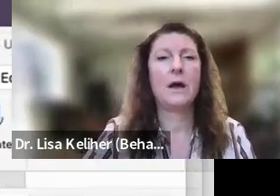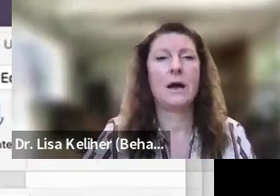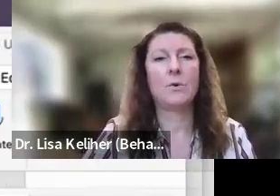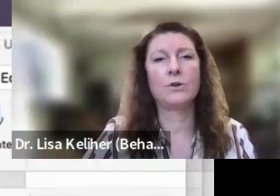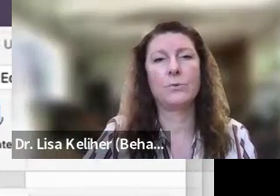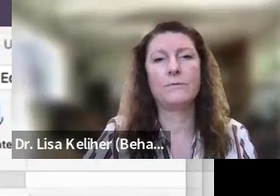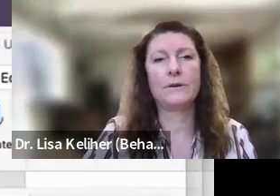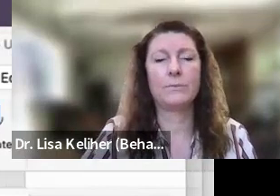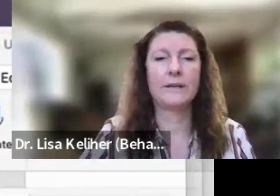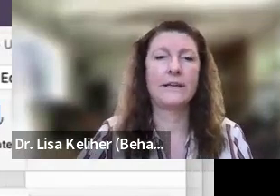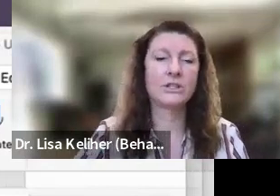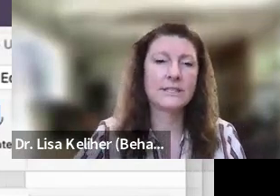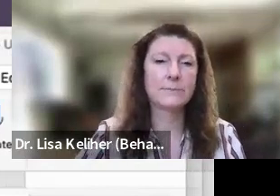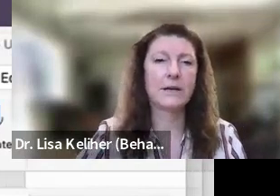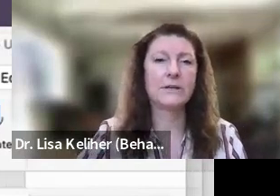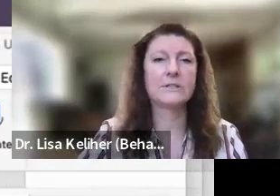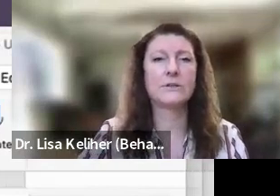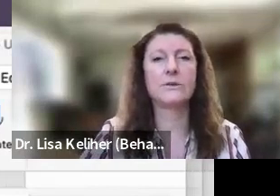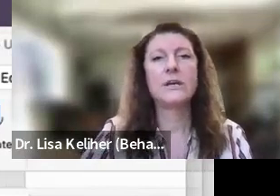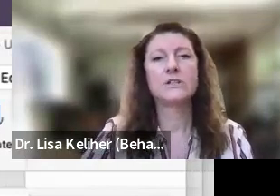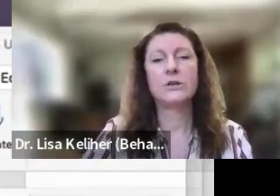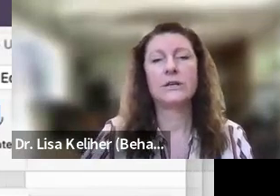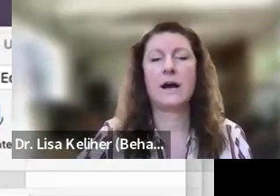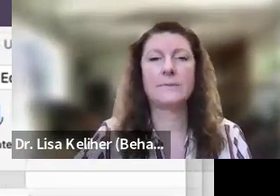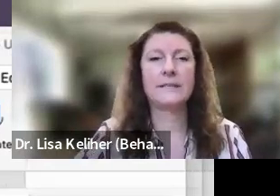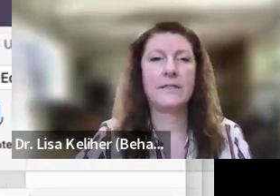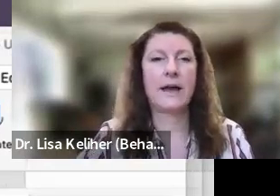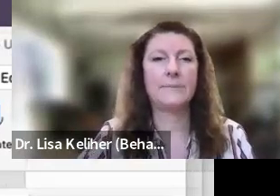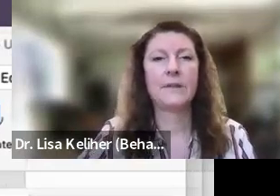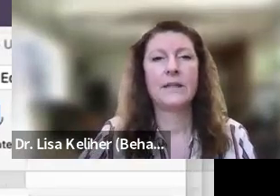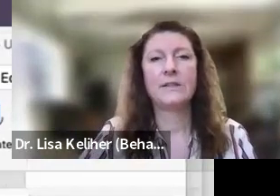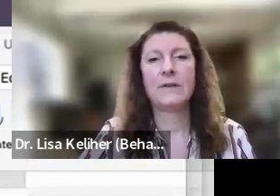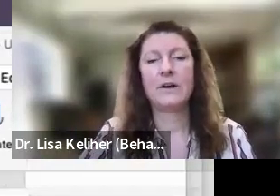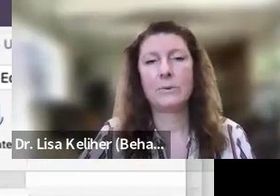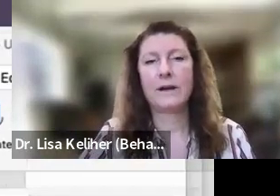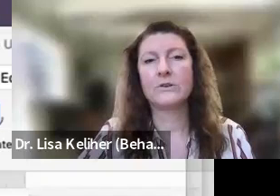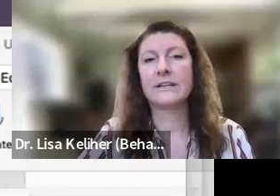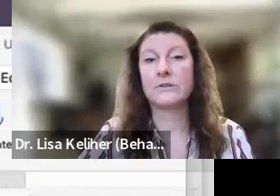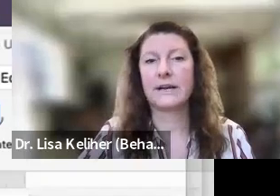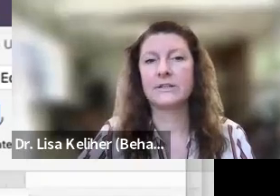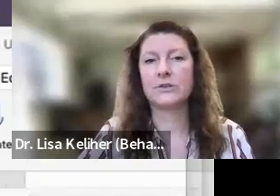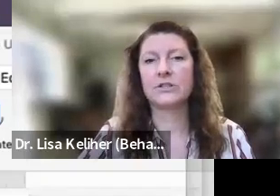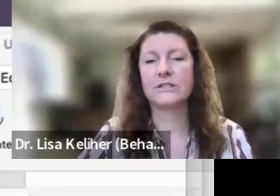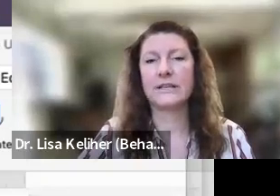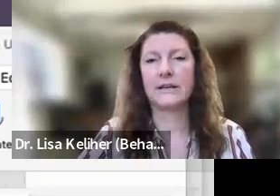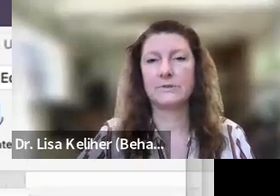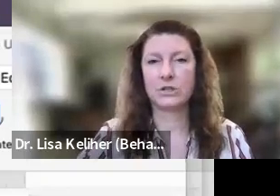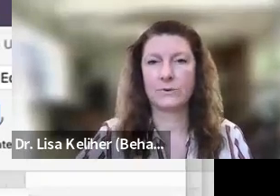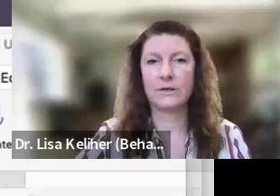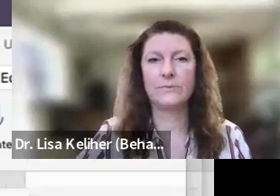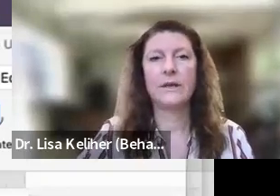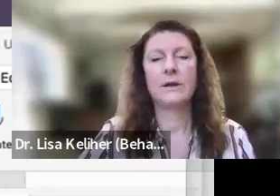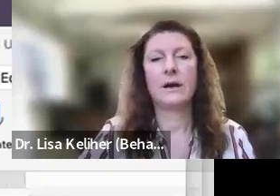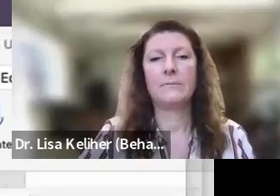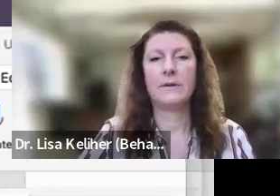them, or your refill of your medications expiring soon. So you can opt in on that. Then we have other reminders like those diet instructions that I was